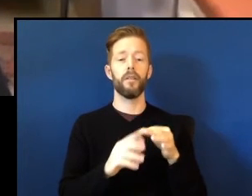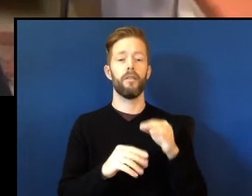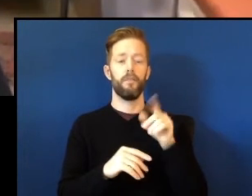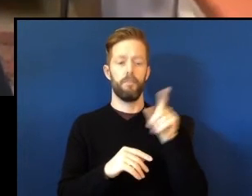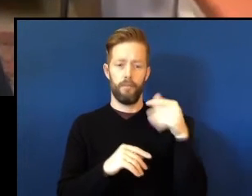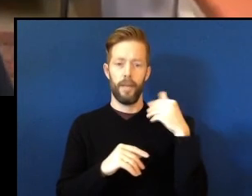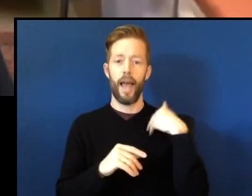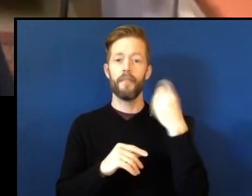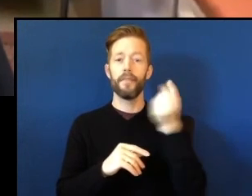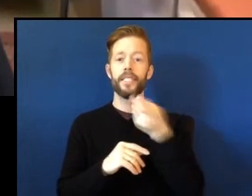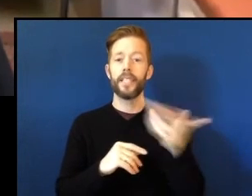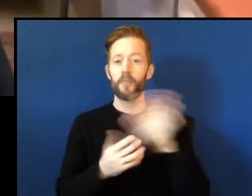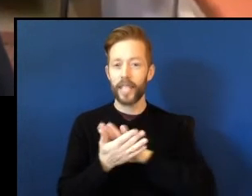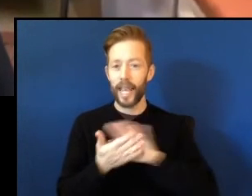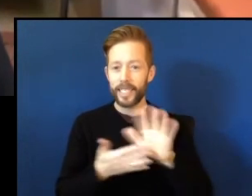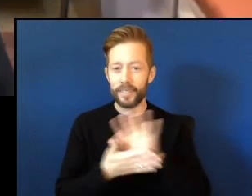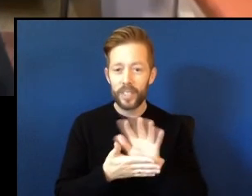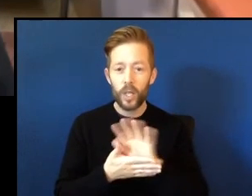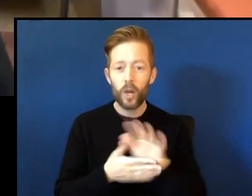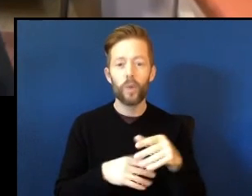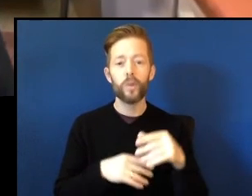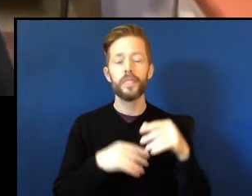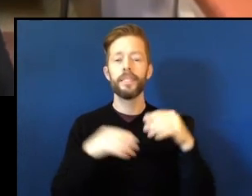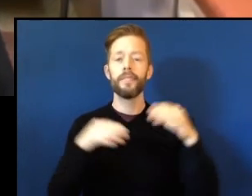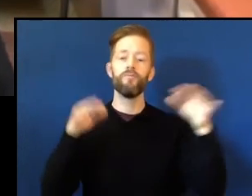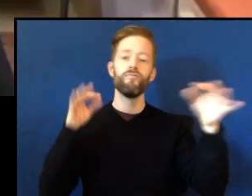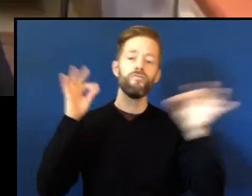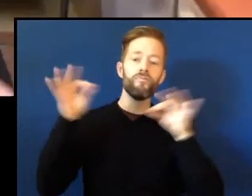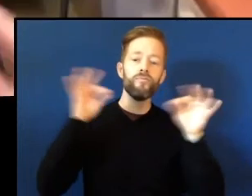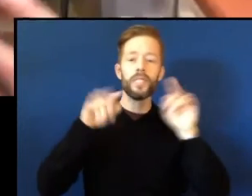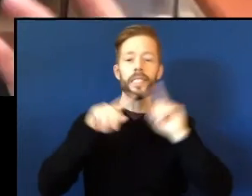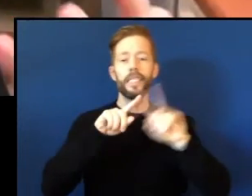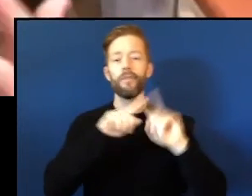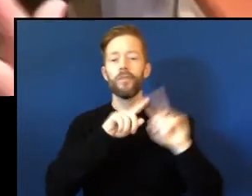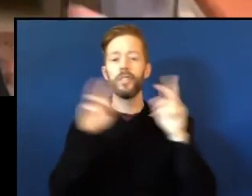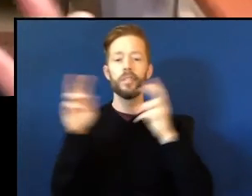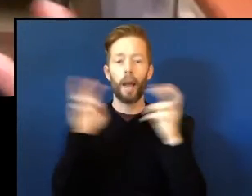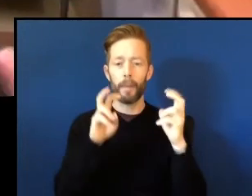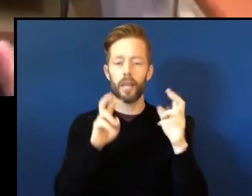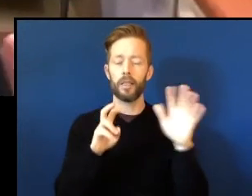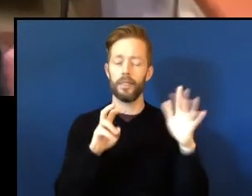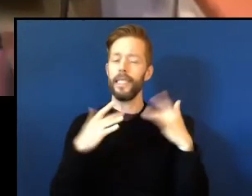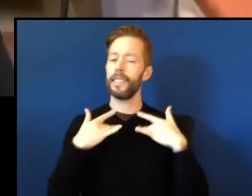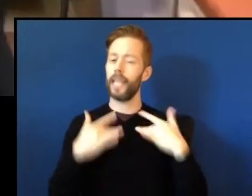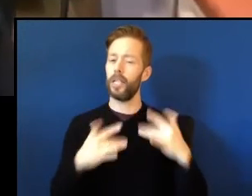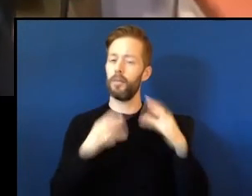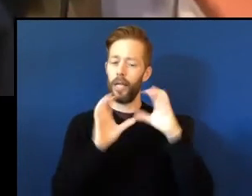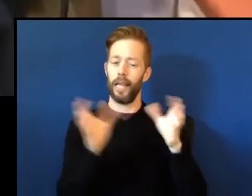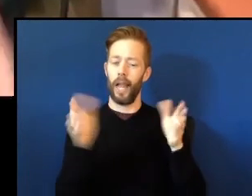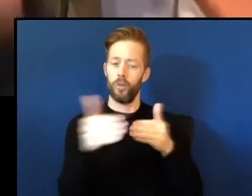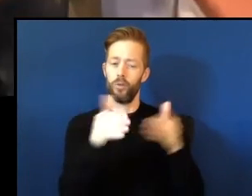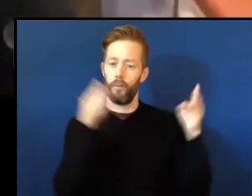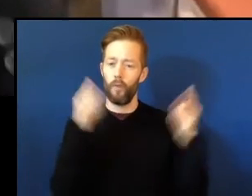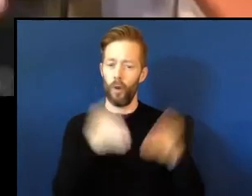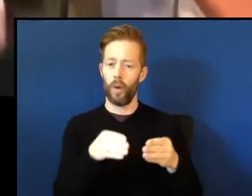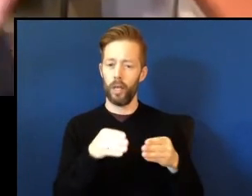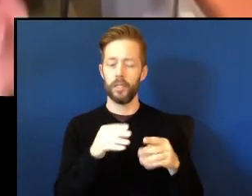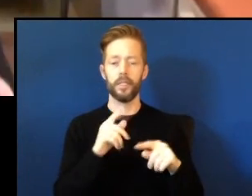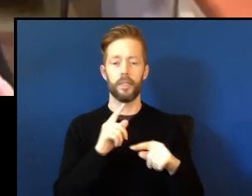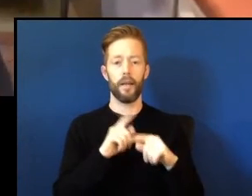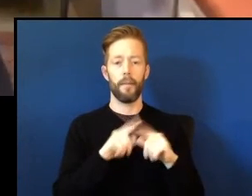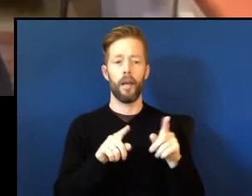has a number of nice videos explaining different topics. They tend to be classroom focused, but